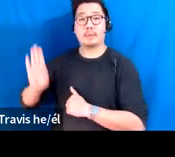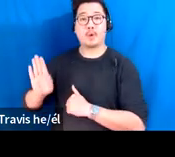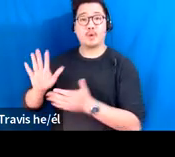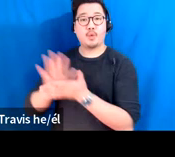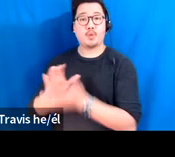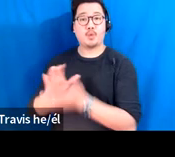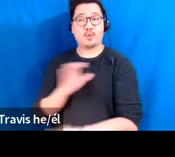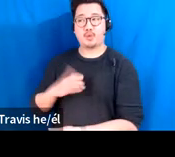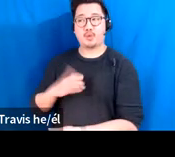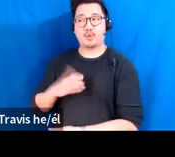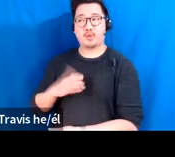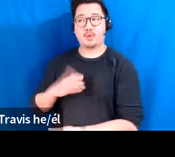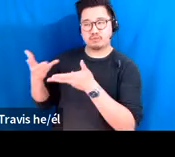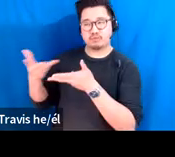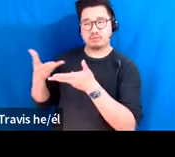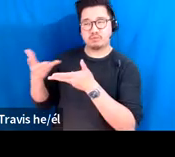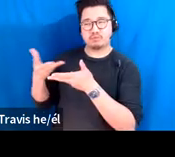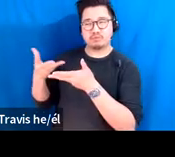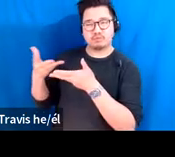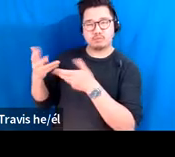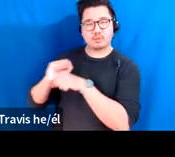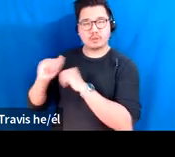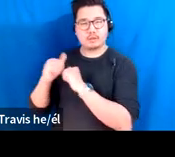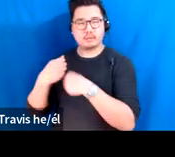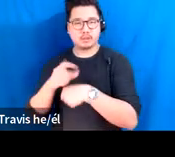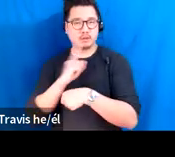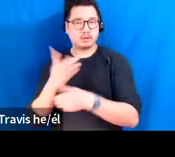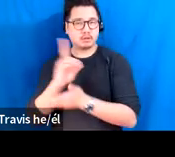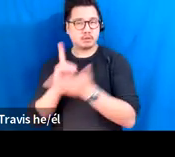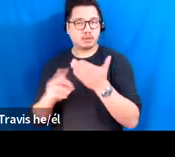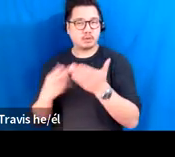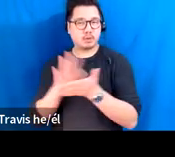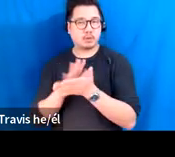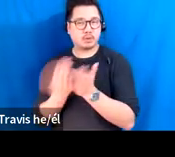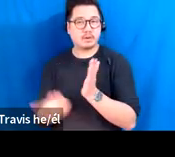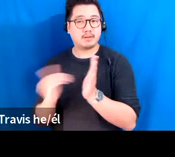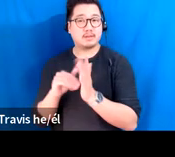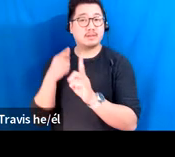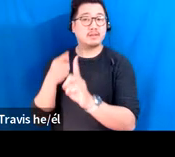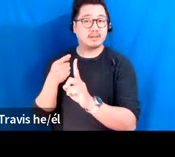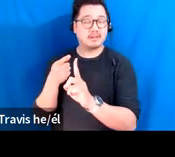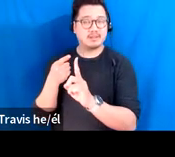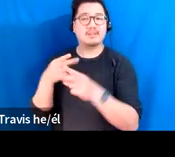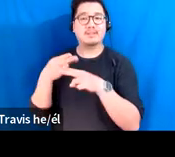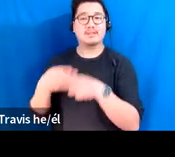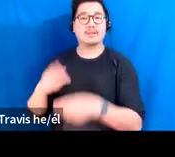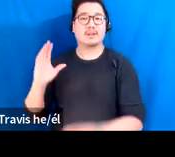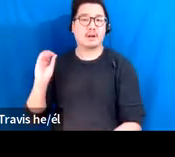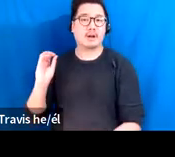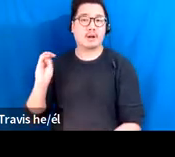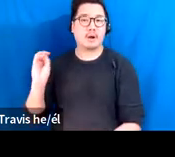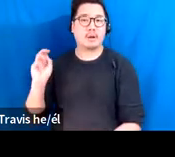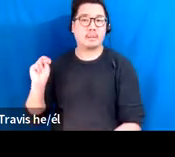foundation for high school redesign that is the mass core common graduate common graduation requirements